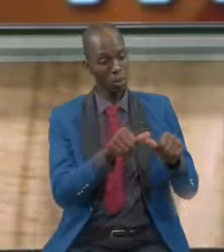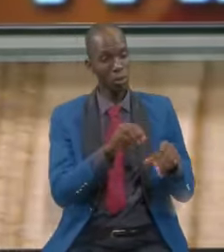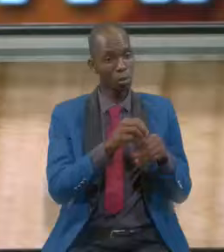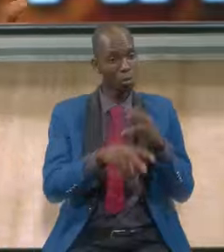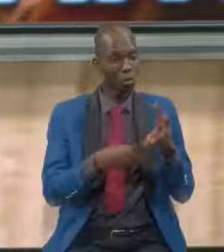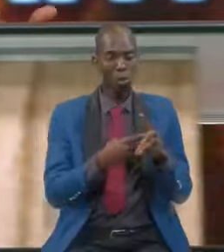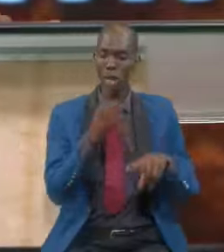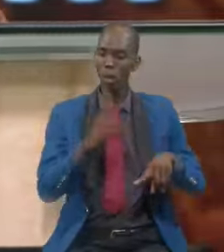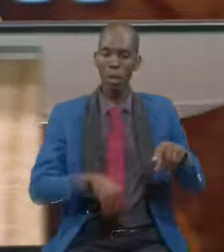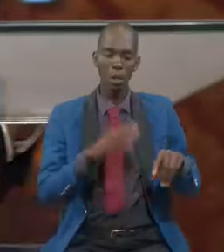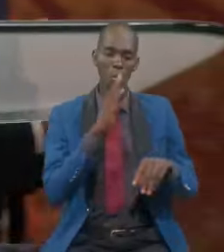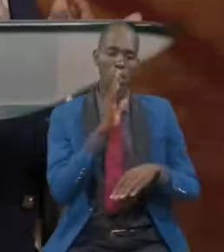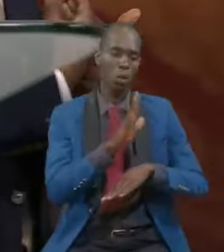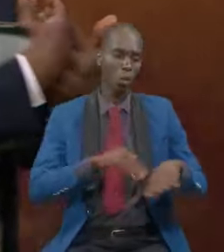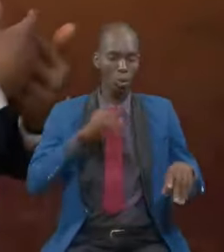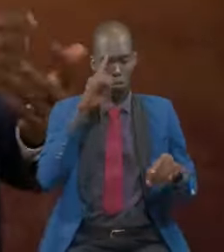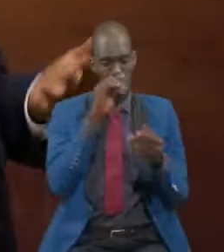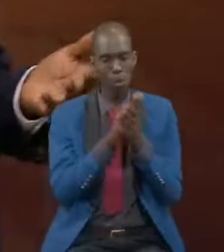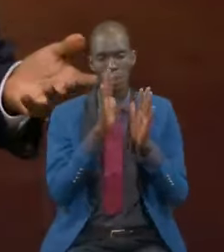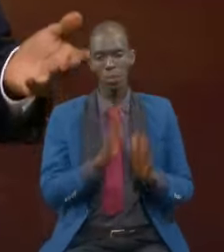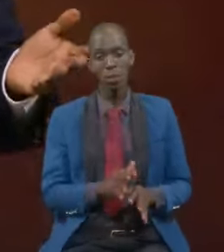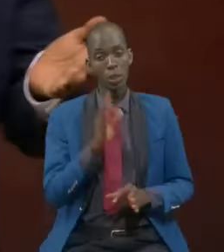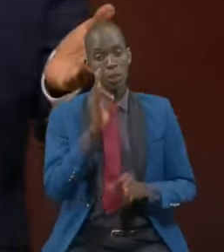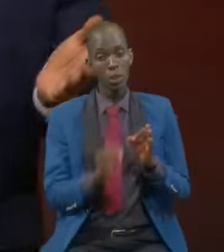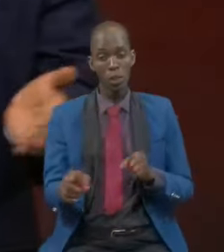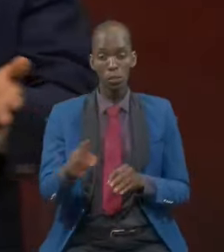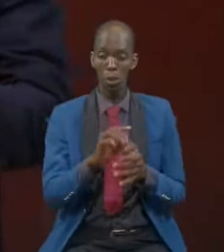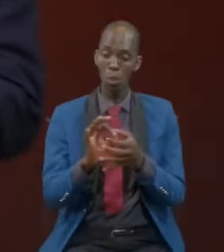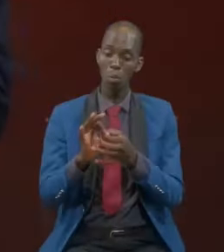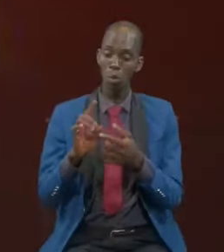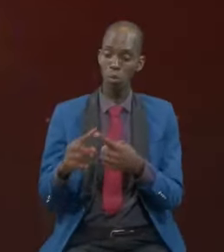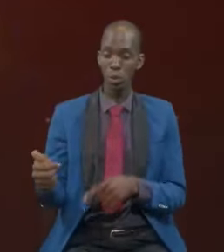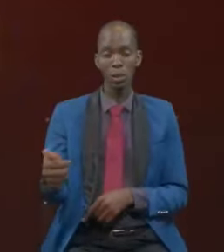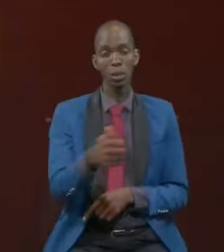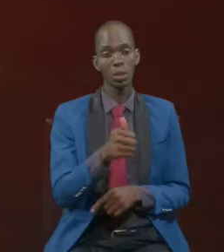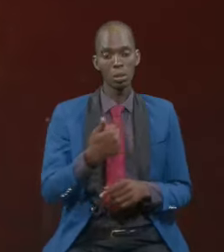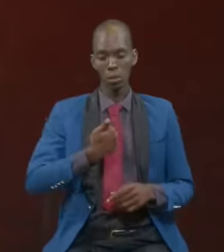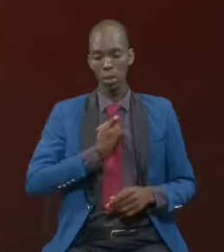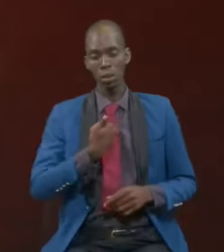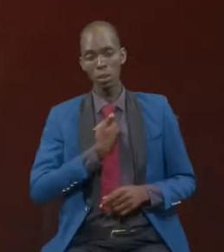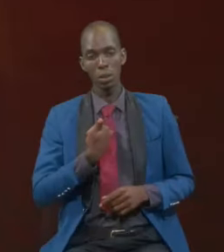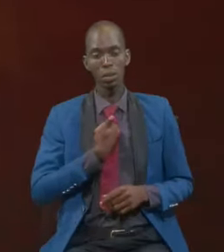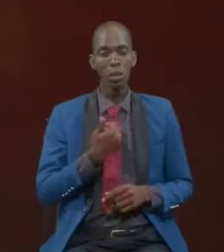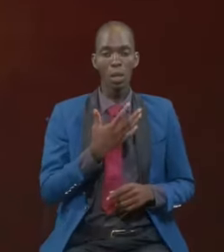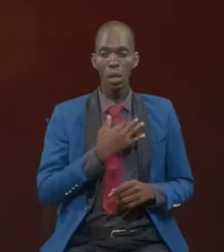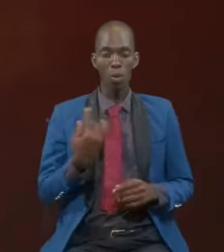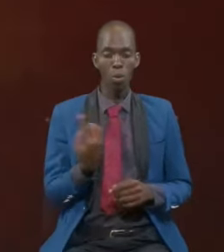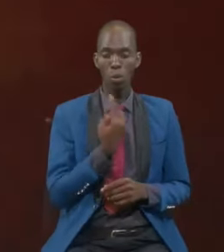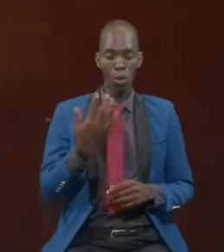not belong to themselves. If they were self-centered and self-willed